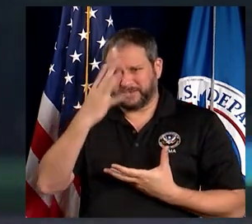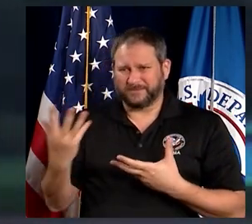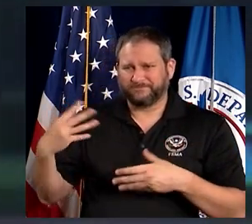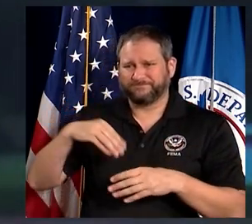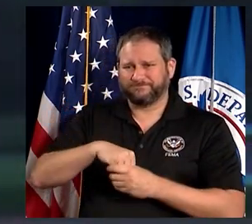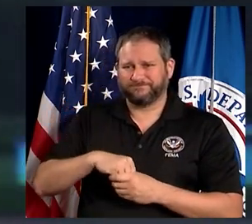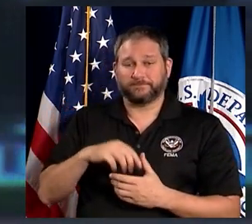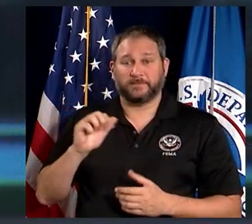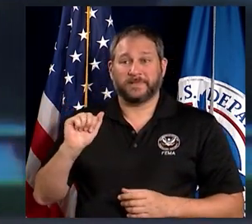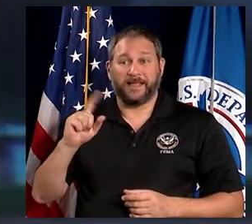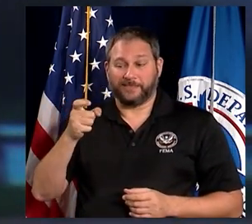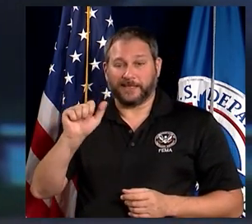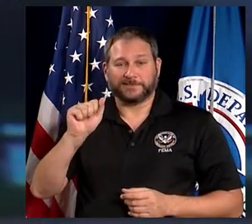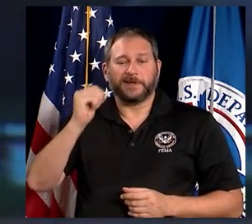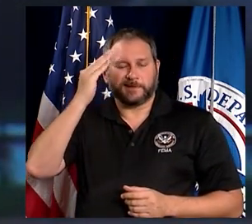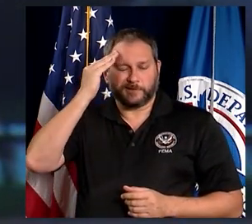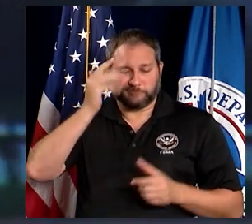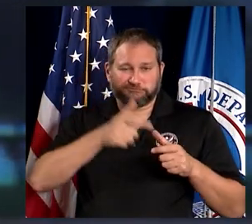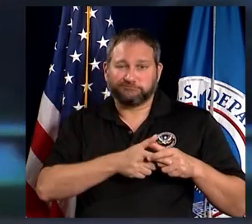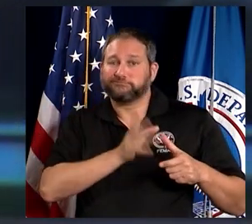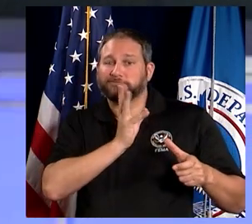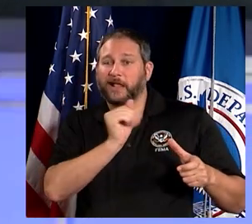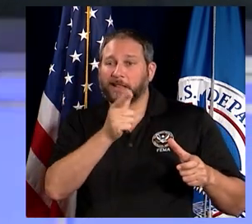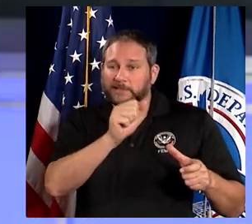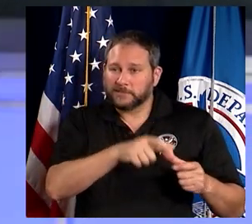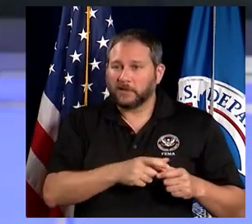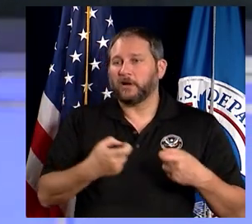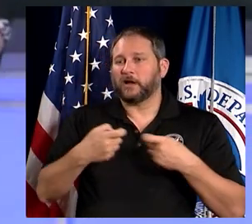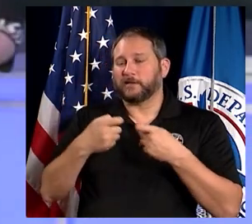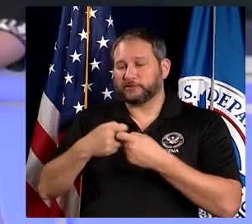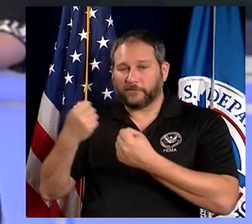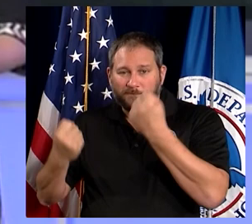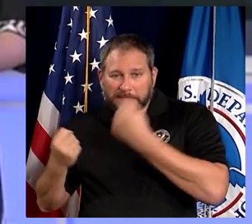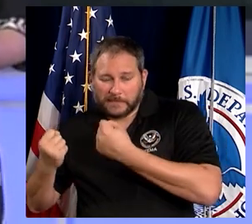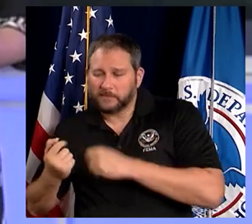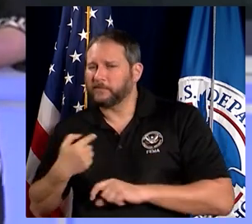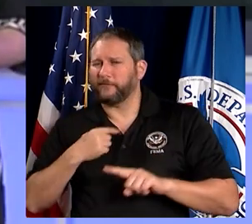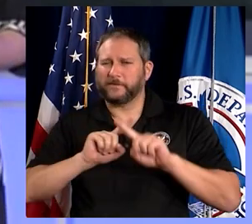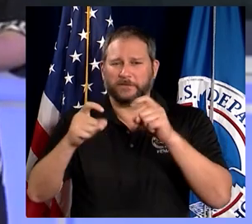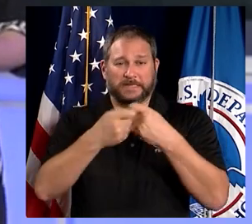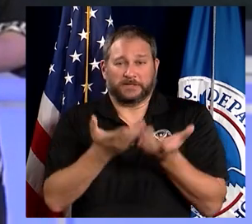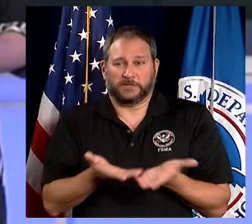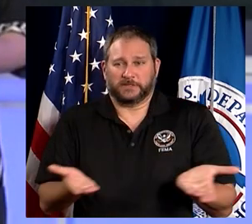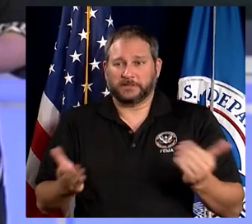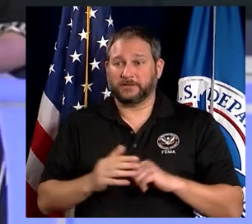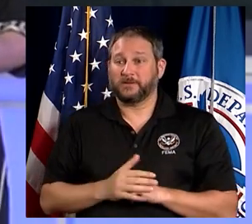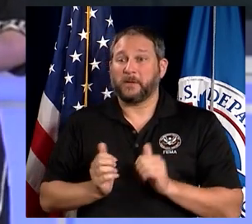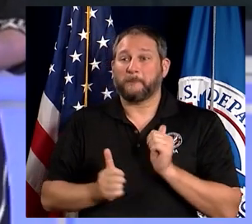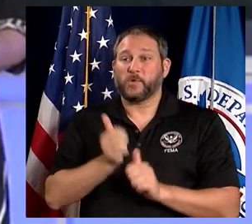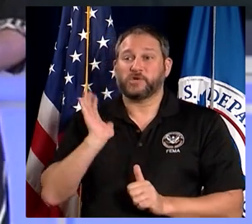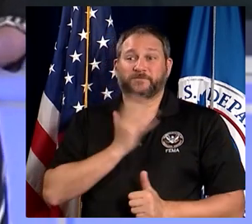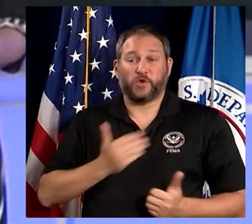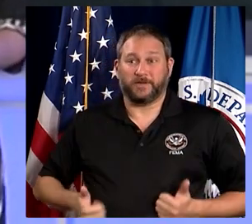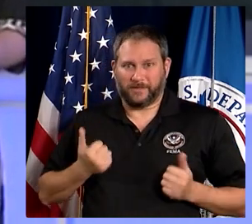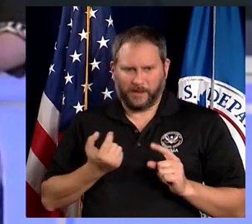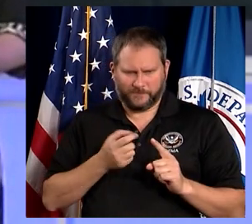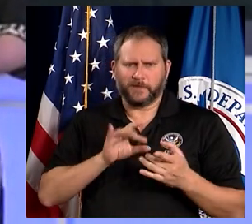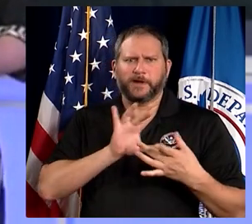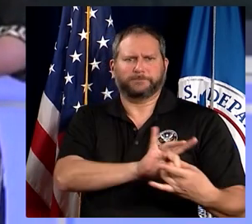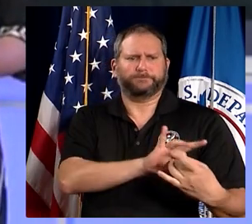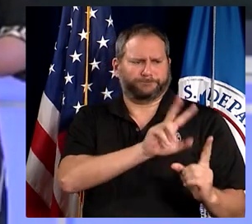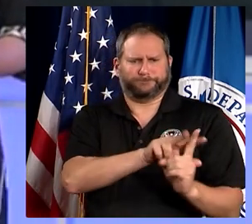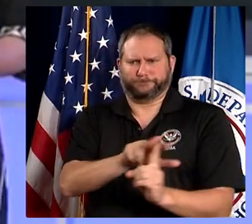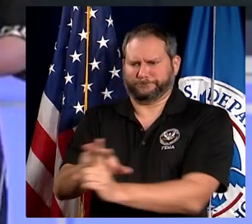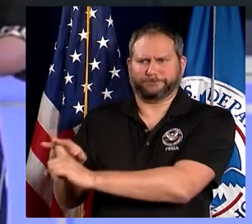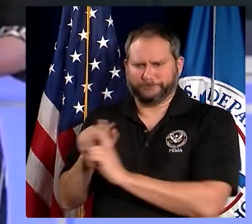smart appliances, electric vehicles. As we plug more of our lives into this complex grid, we become that much